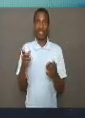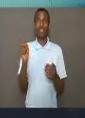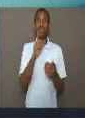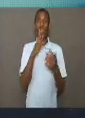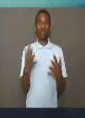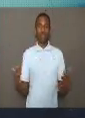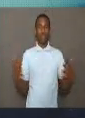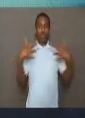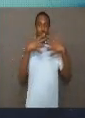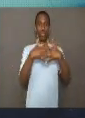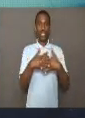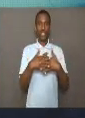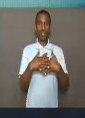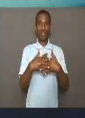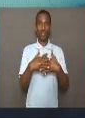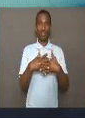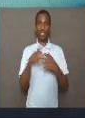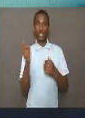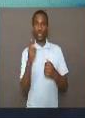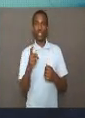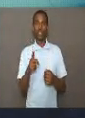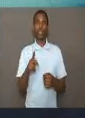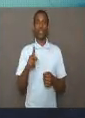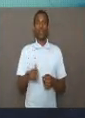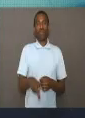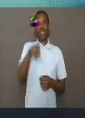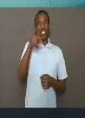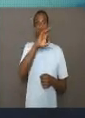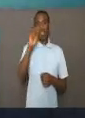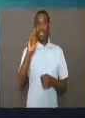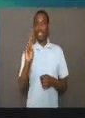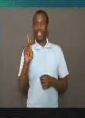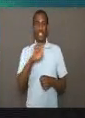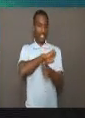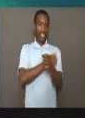of potential and kinetic energy.